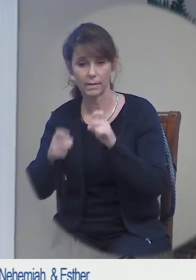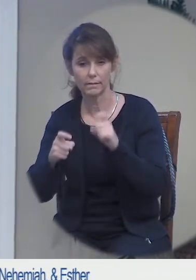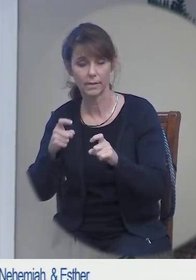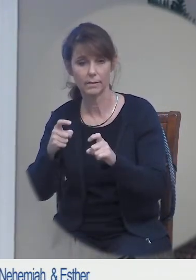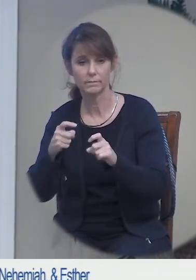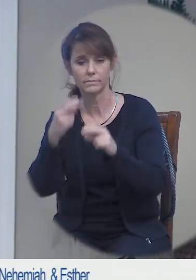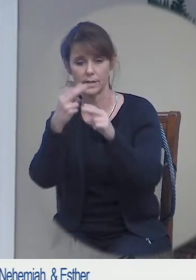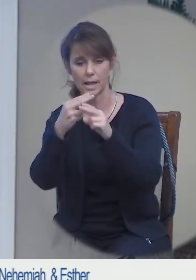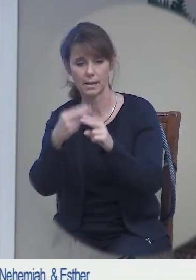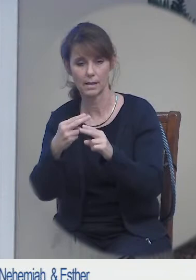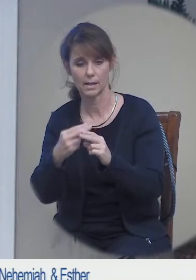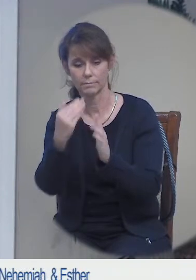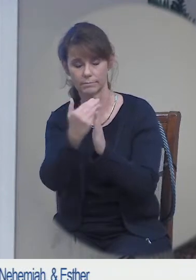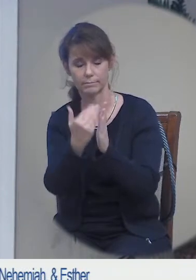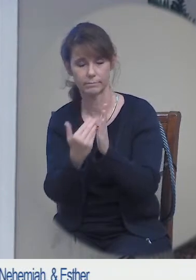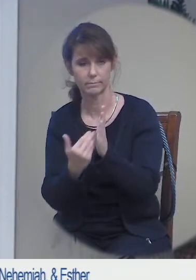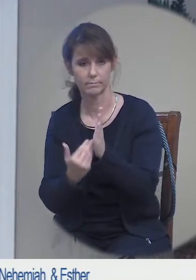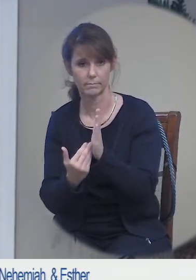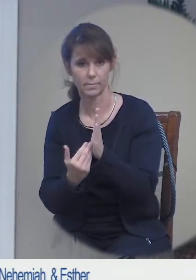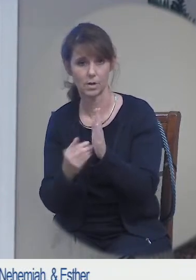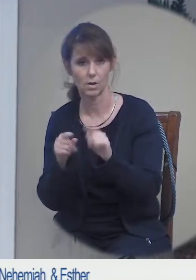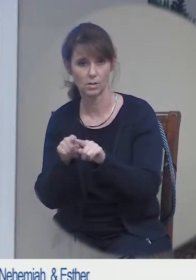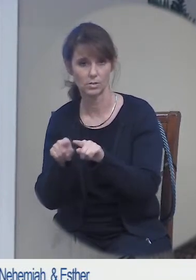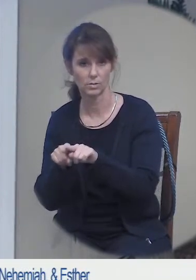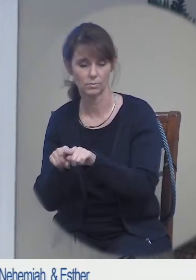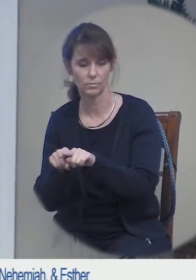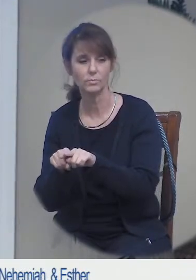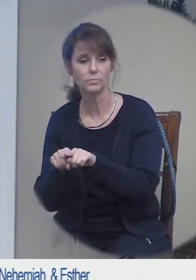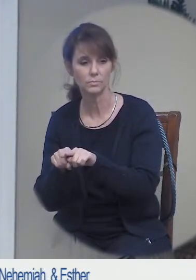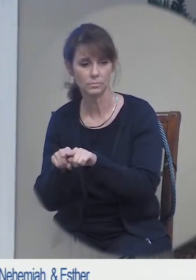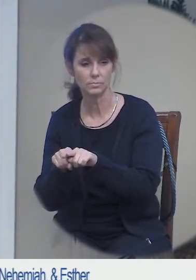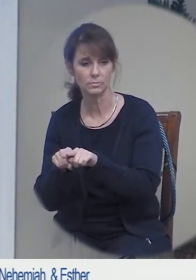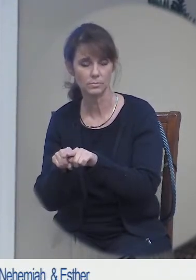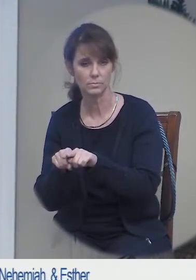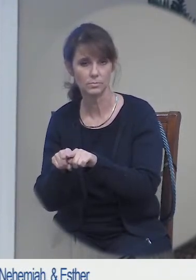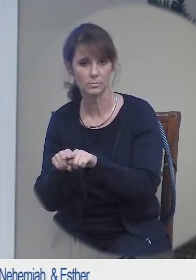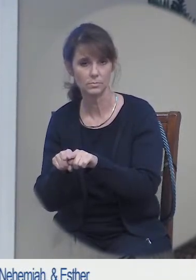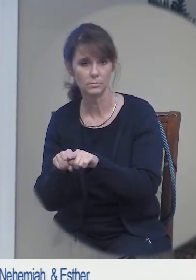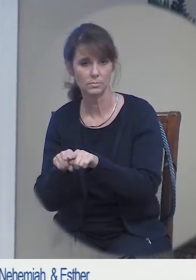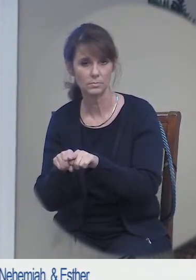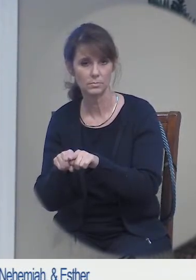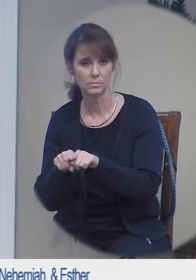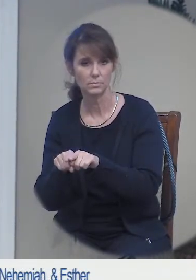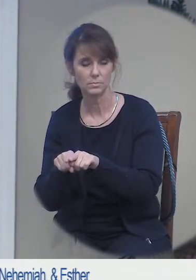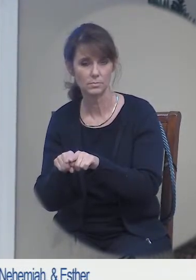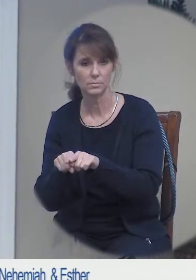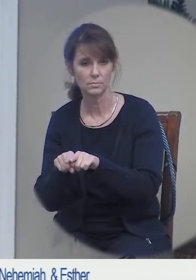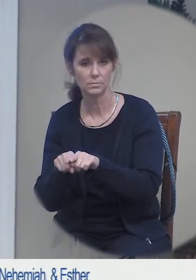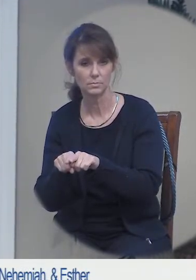But I think even more than that, this kind of shows us